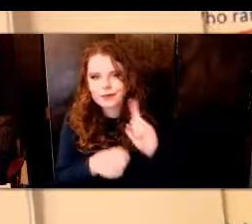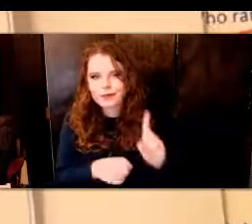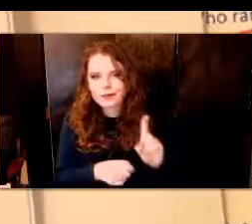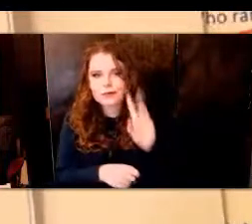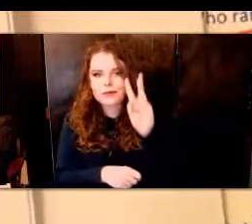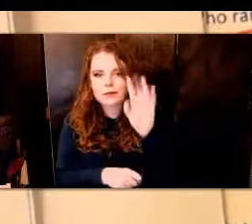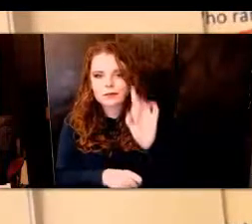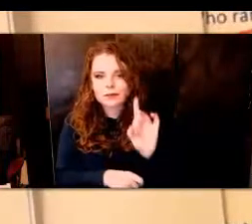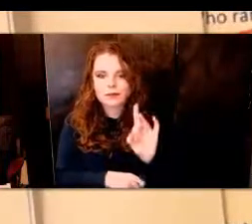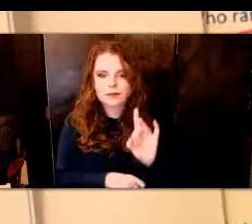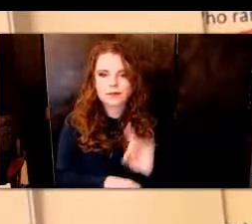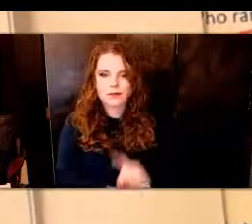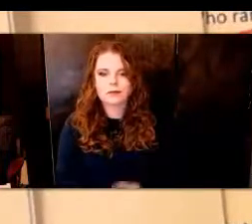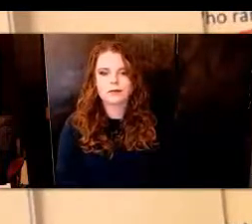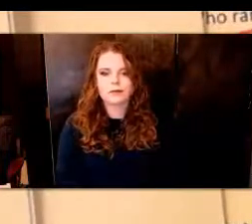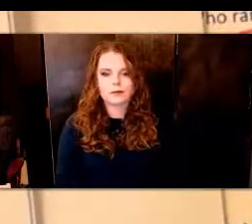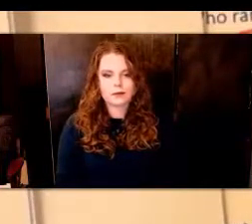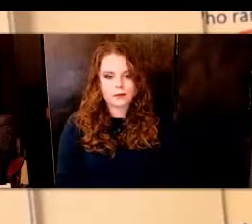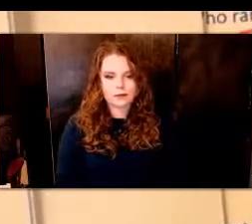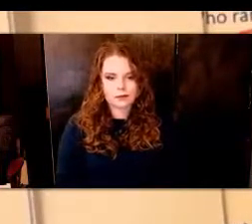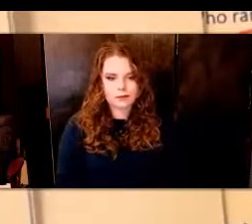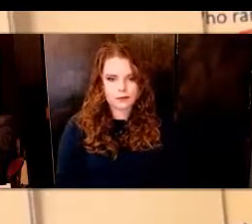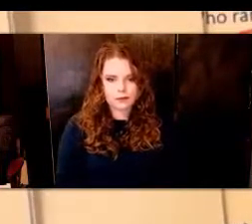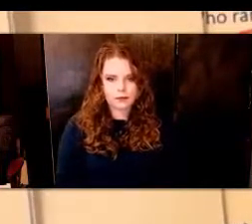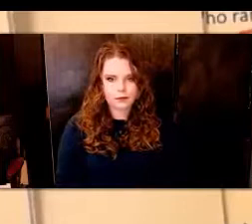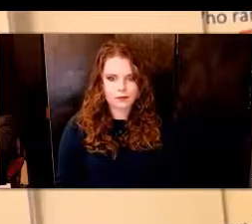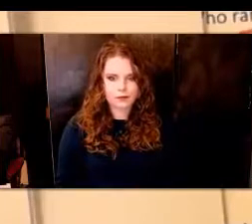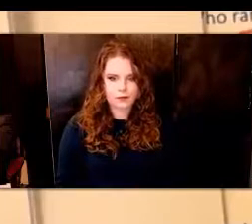So you can even write 1 3/4 or